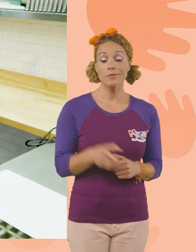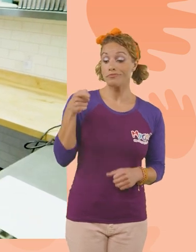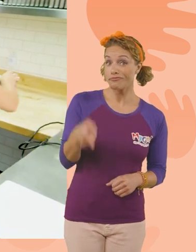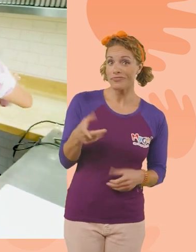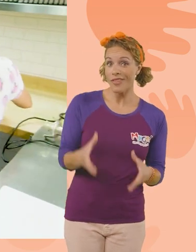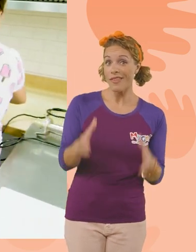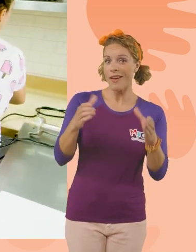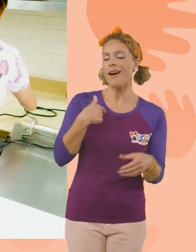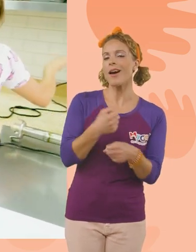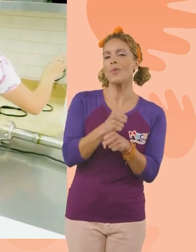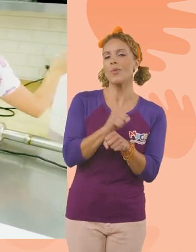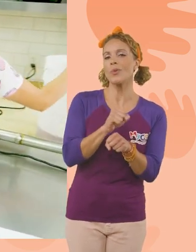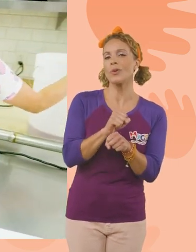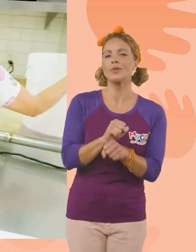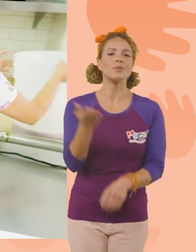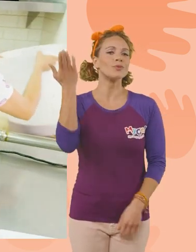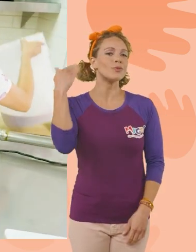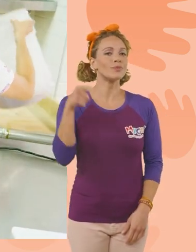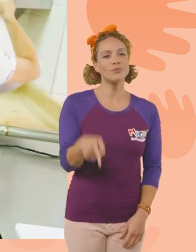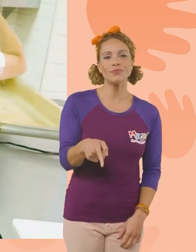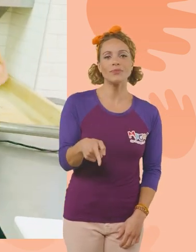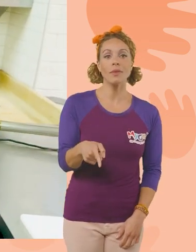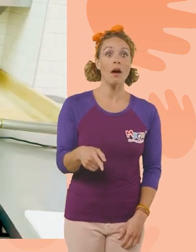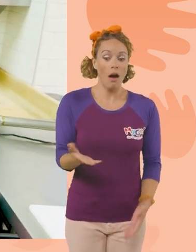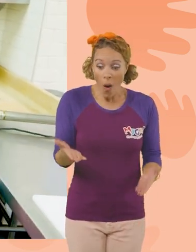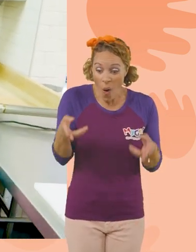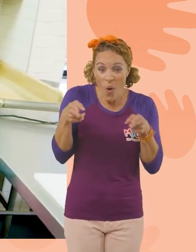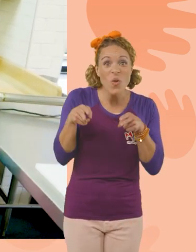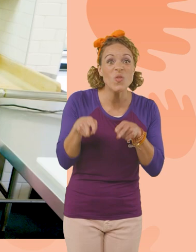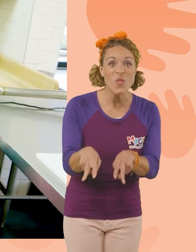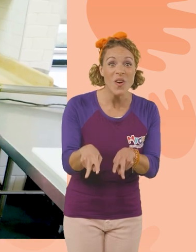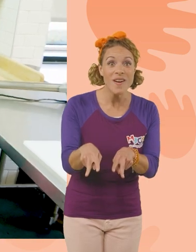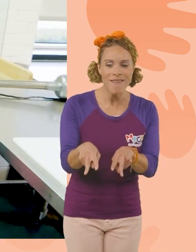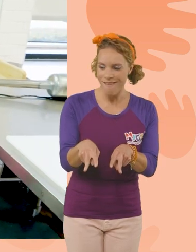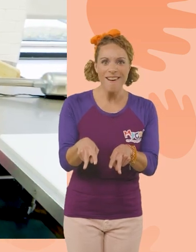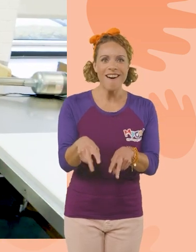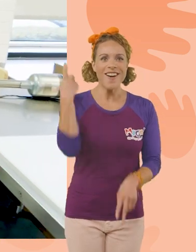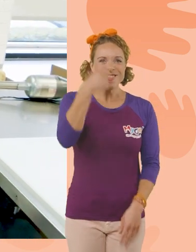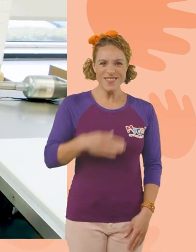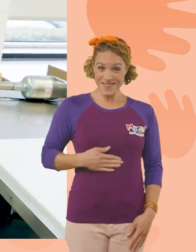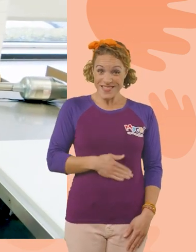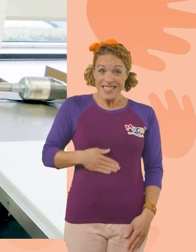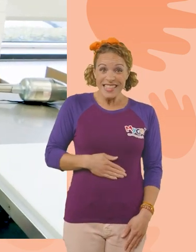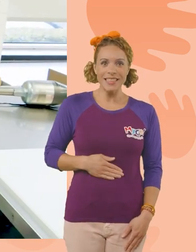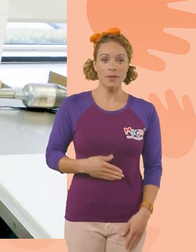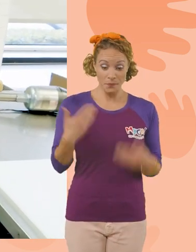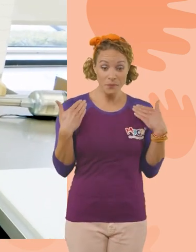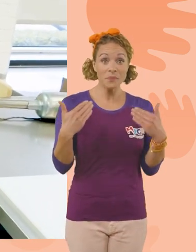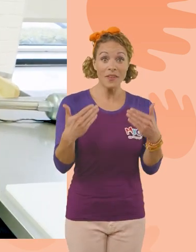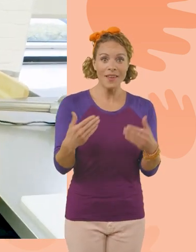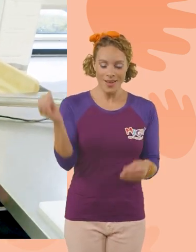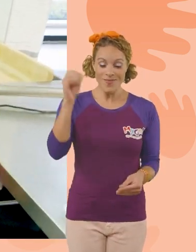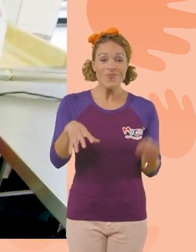So here's the batch I was working on earlier. Oh, look at it. All right. Oh, that looks yummy. Go ahead, let's add